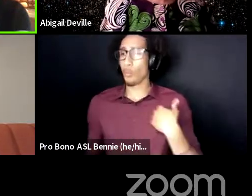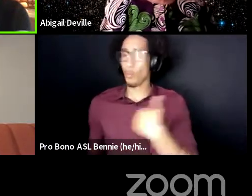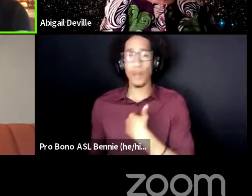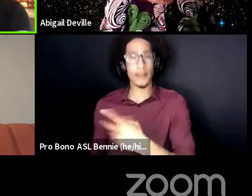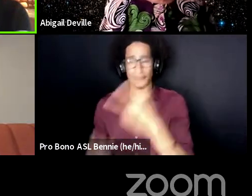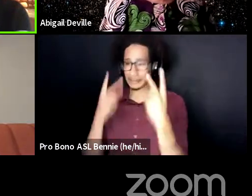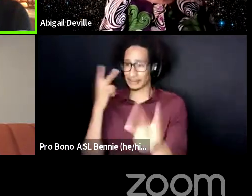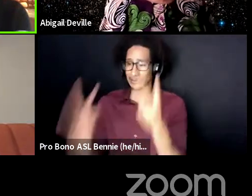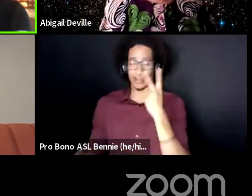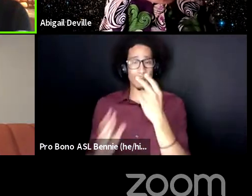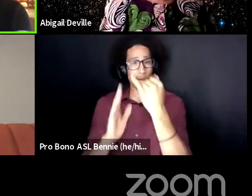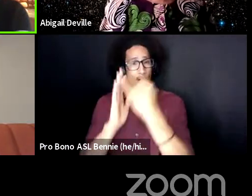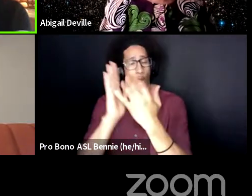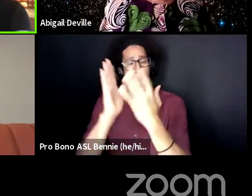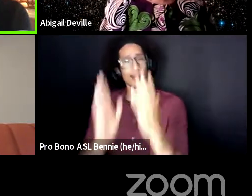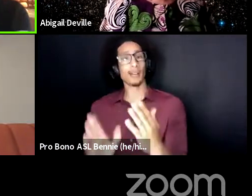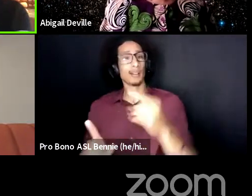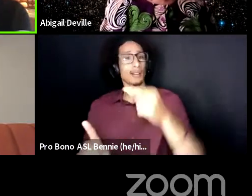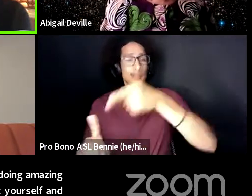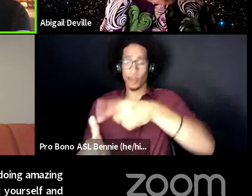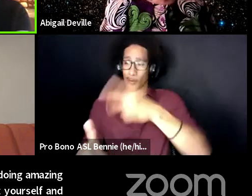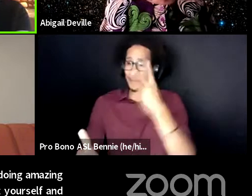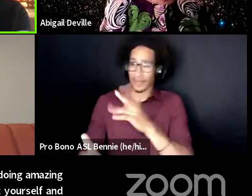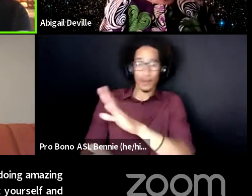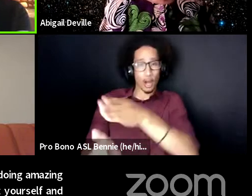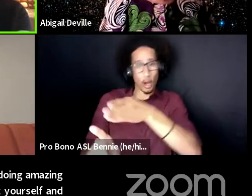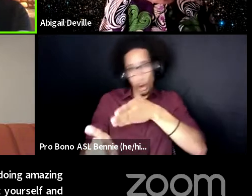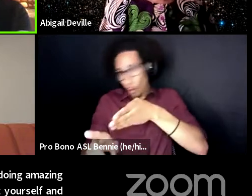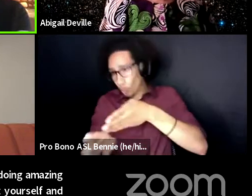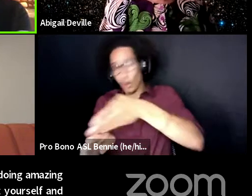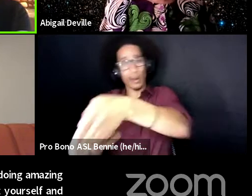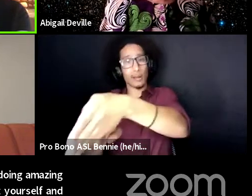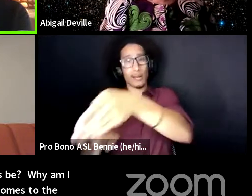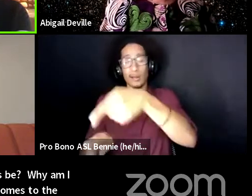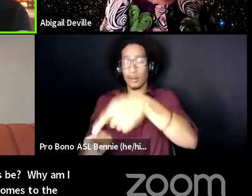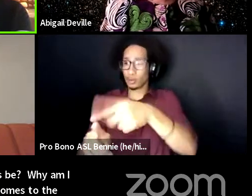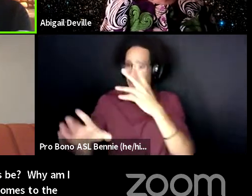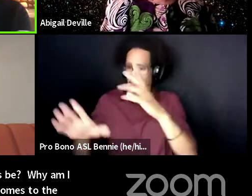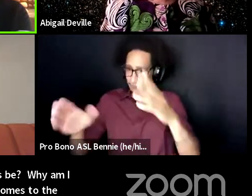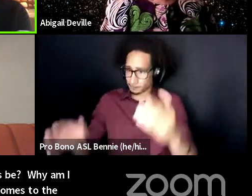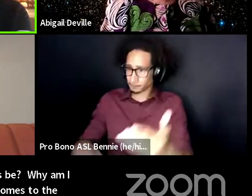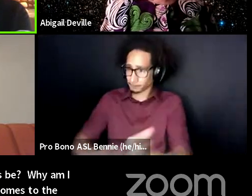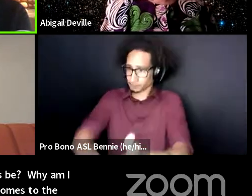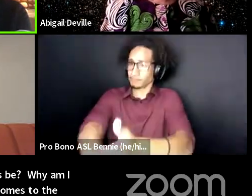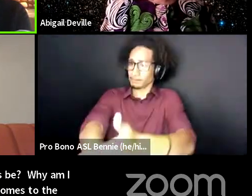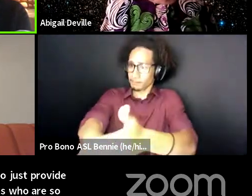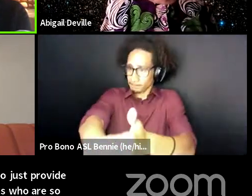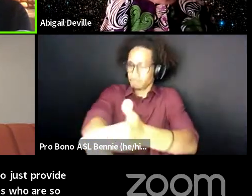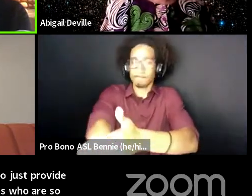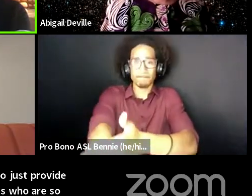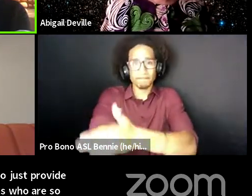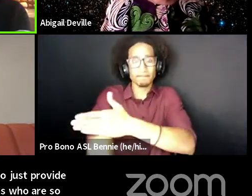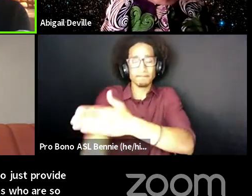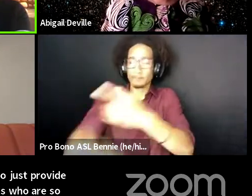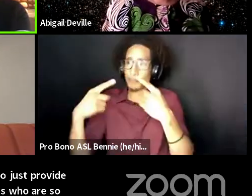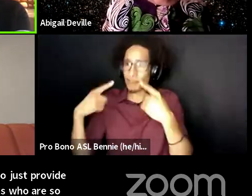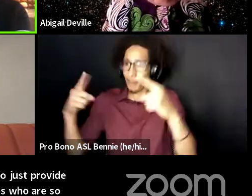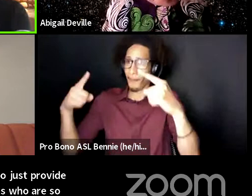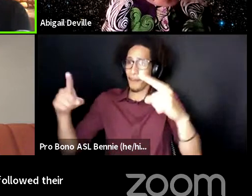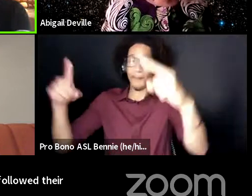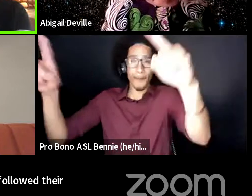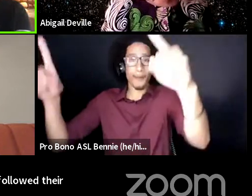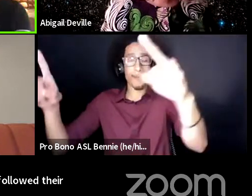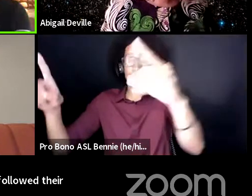and are inspired and appreciate what they're doing. And we see others getting the same, some of the